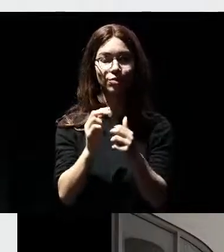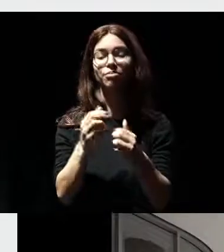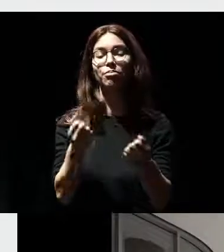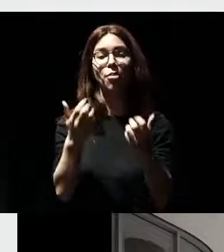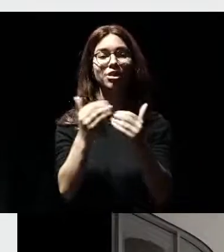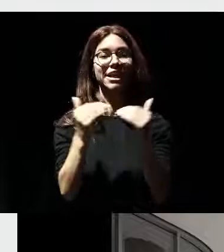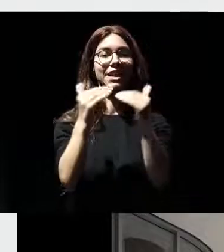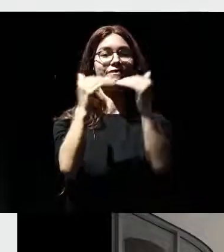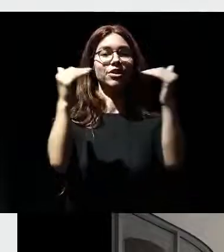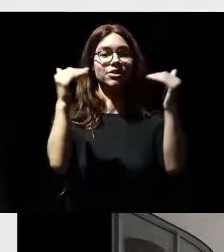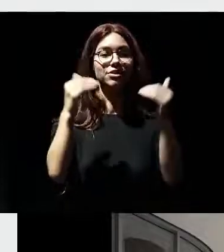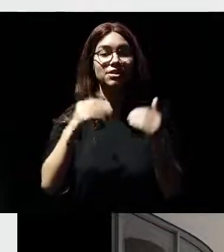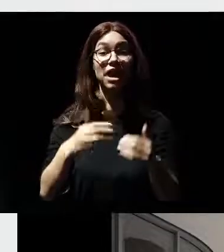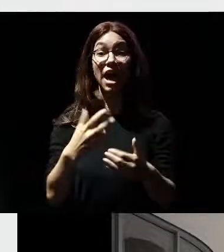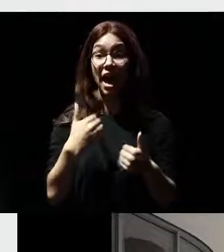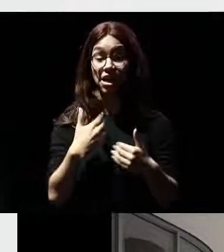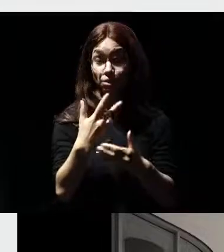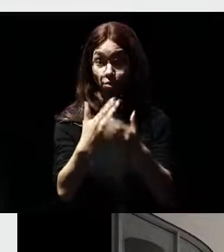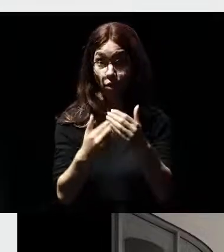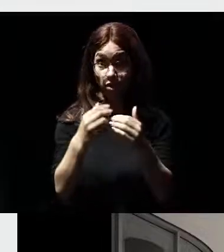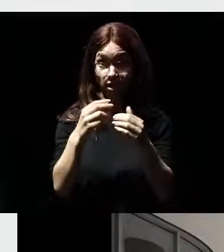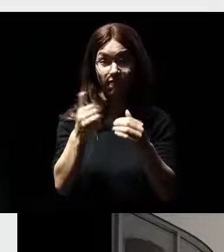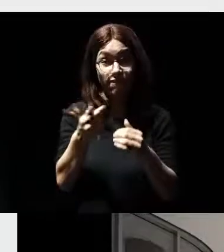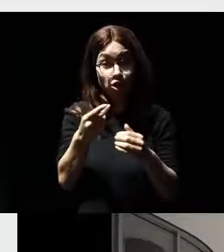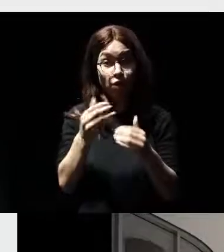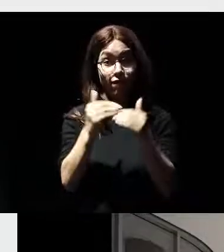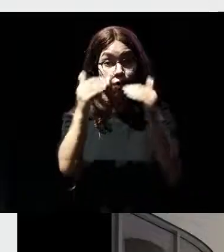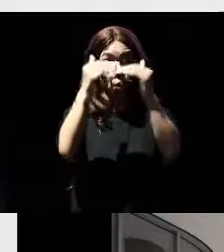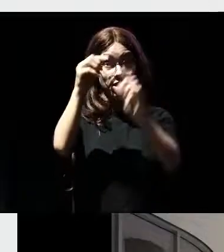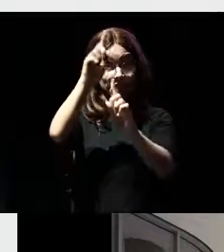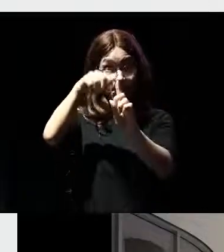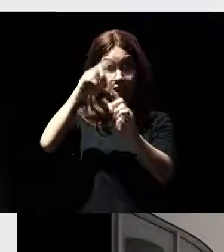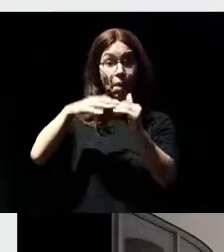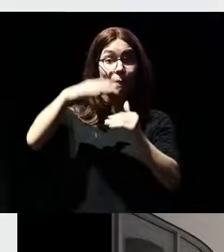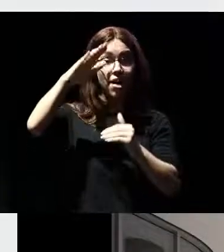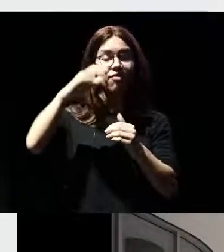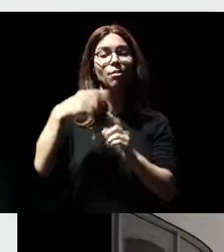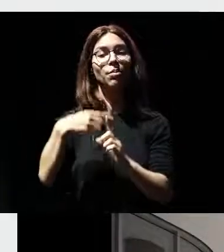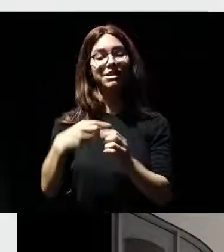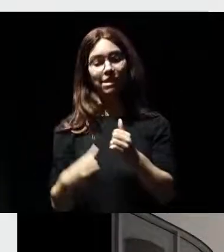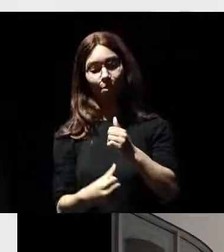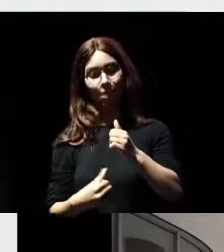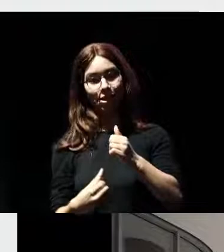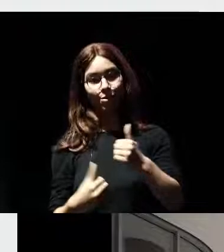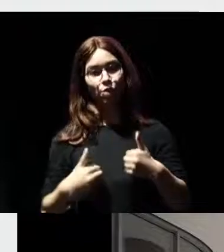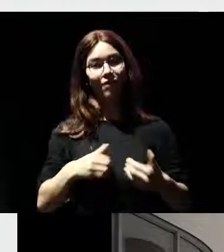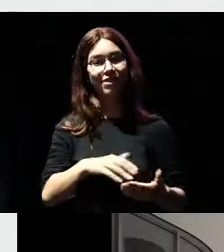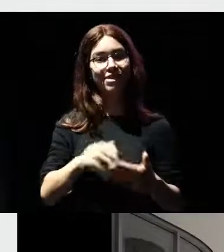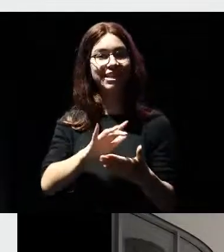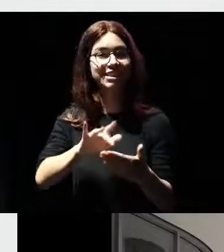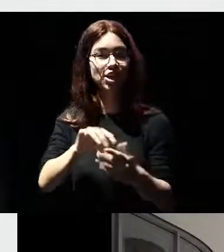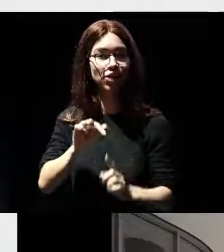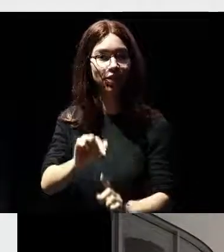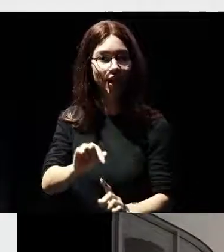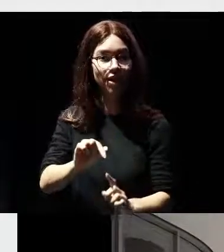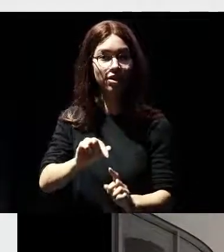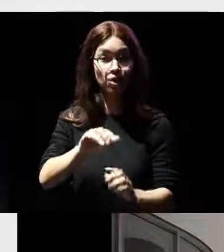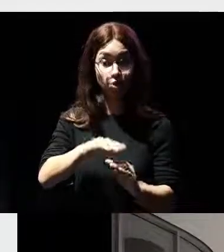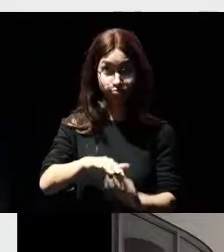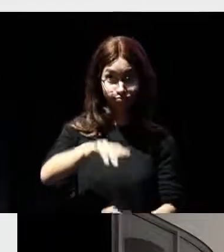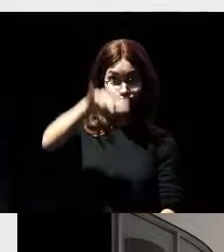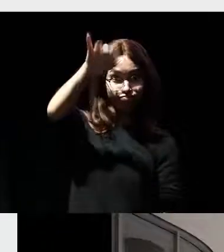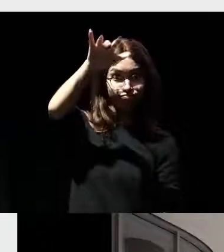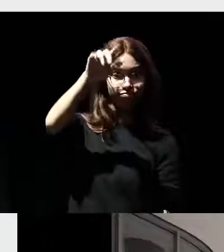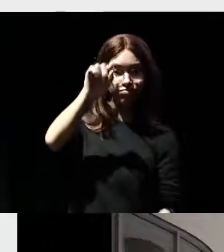plus a floor below it into the whole basement area where there's a study center. You will,